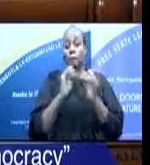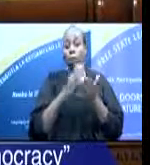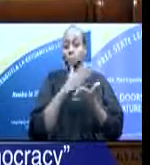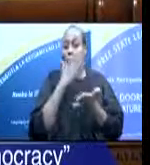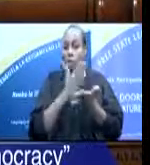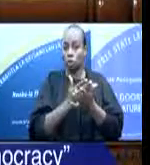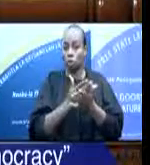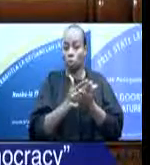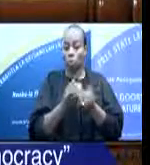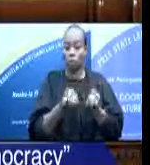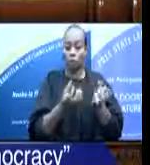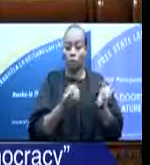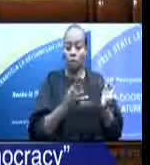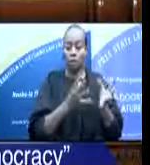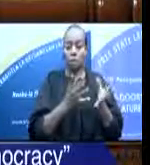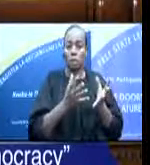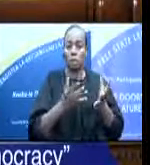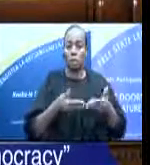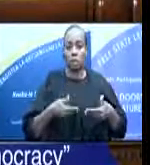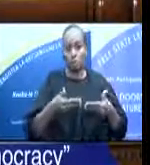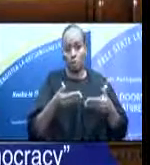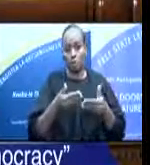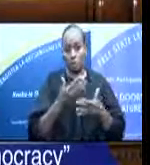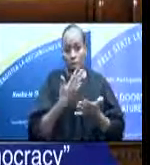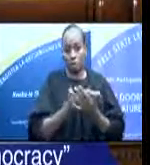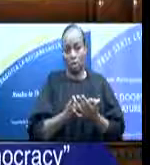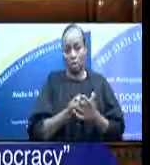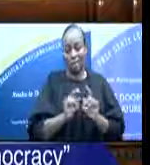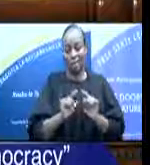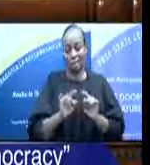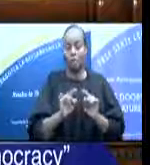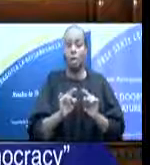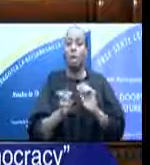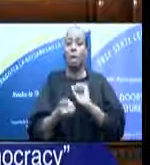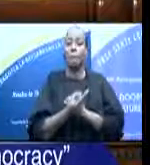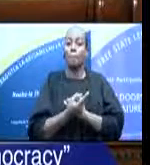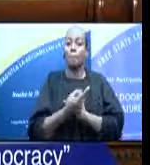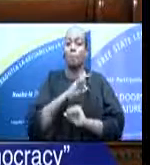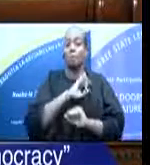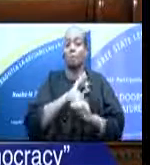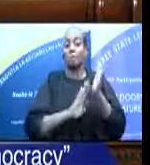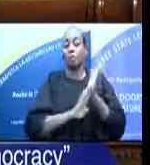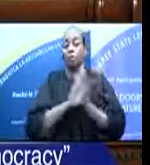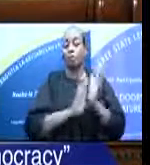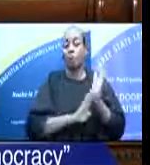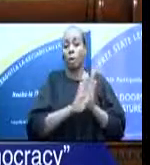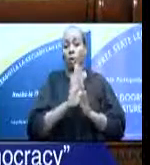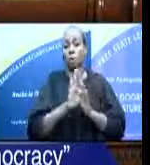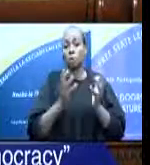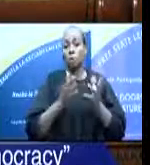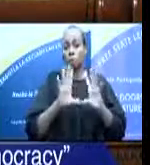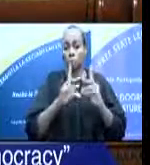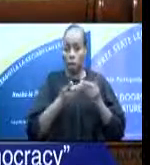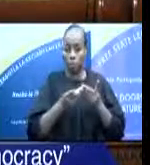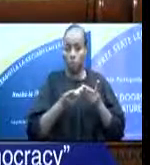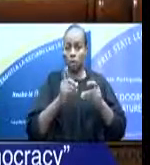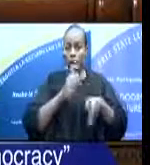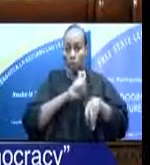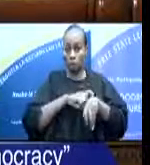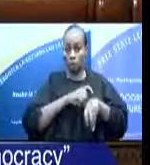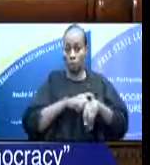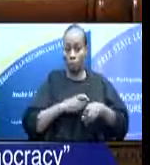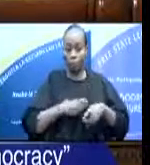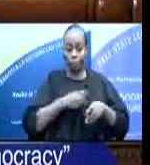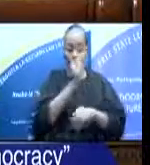responsive, and efficient EMS. This had led to an improvement in the department's response times in